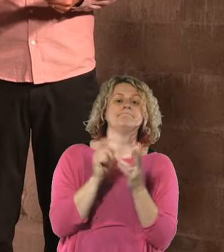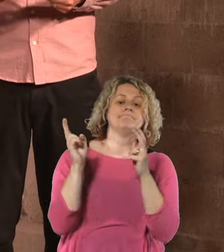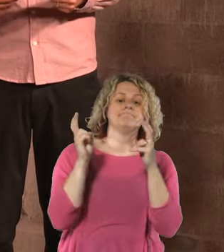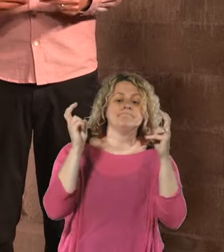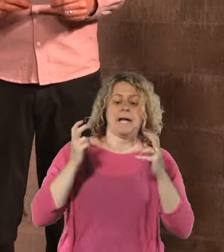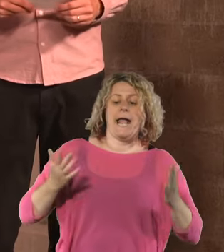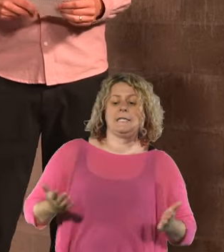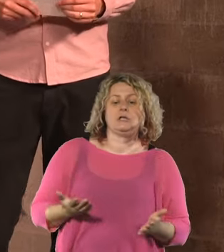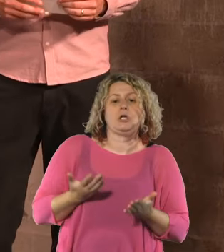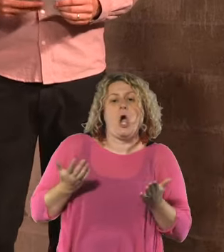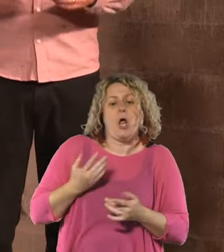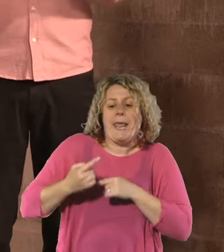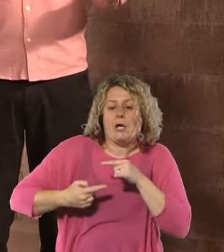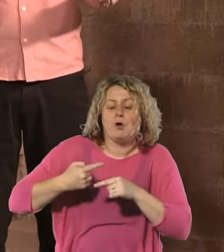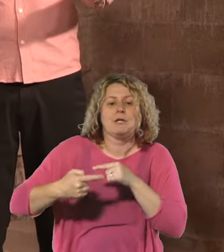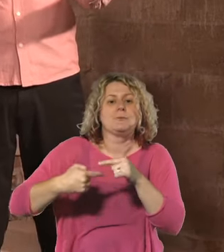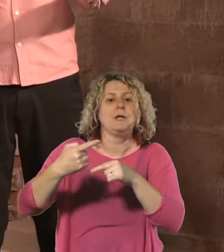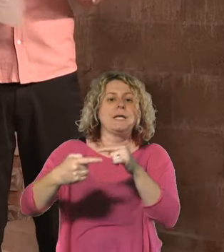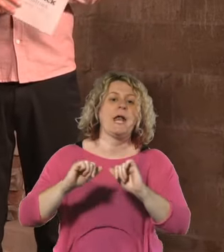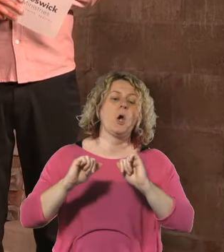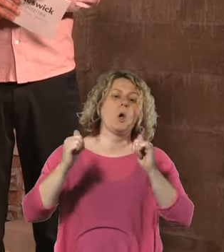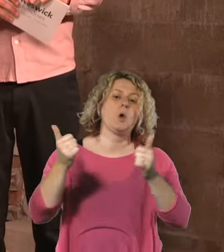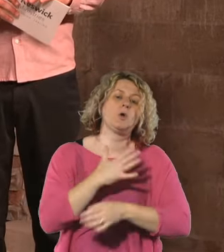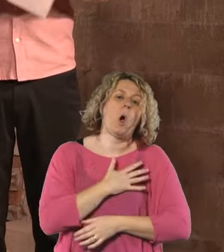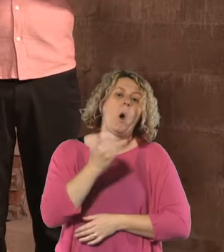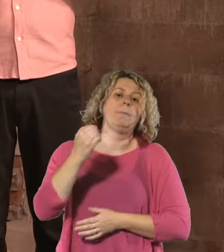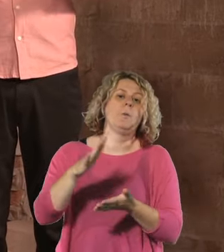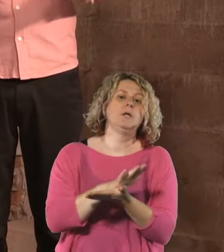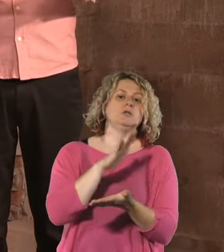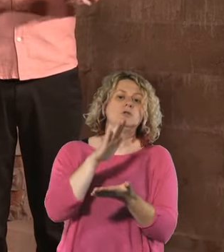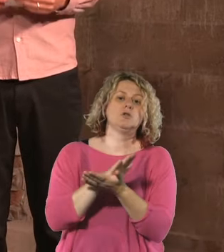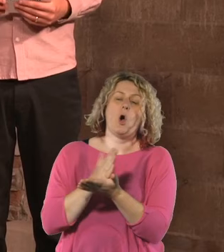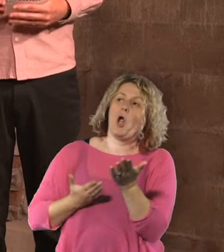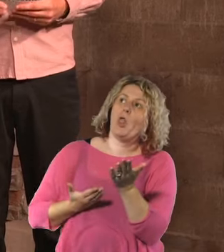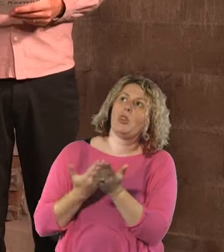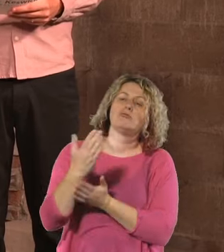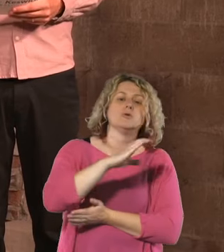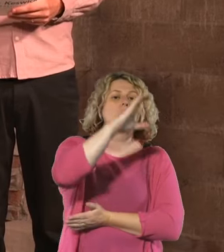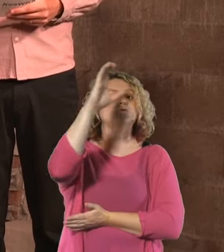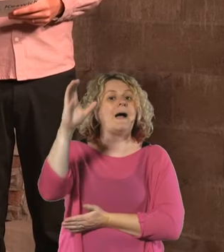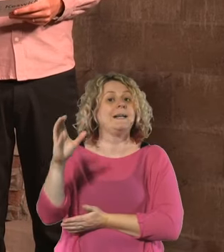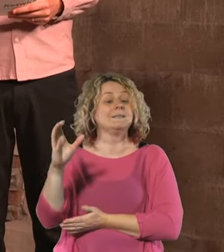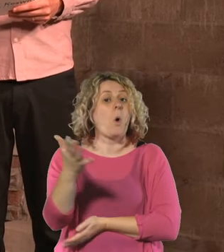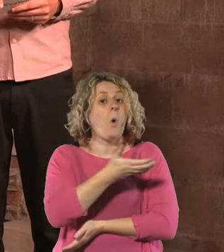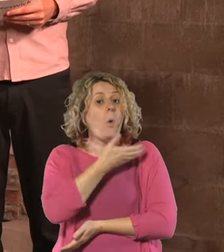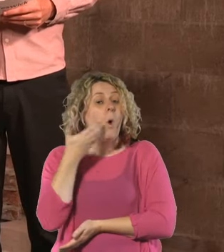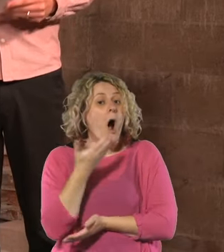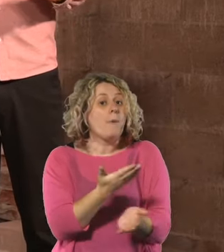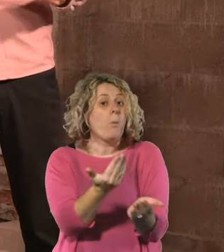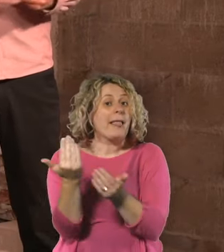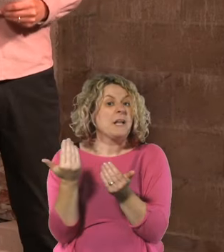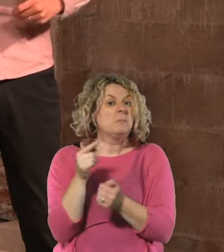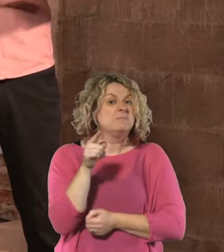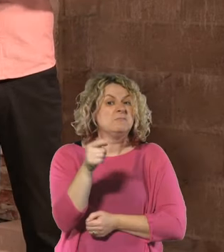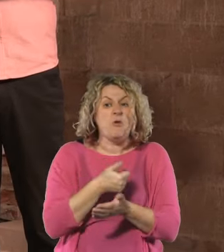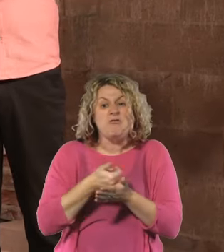enjoy in Christ. So a very warm welcome to you, whether you're a Keswick regular or whether this is your first time, whether you're